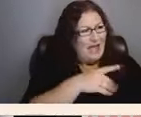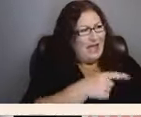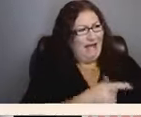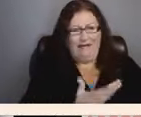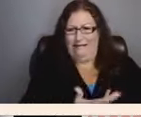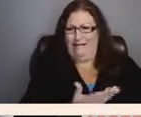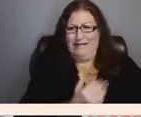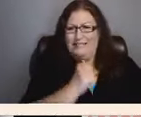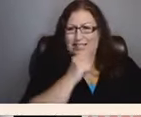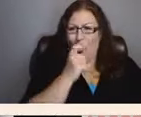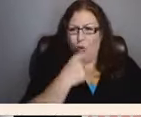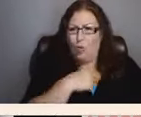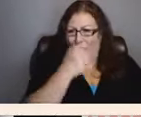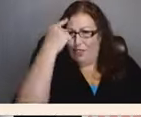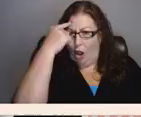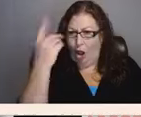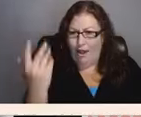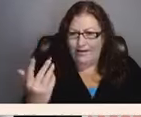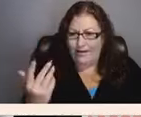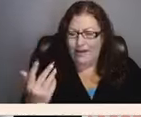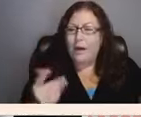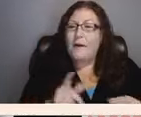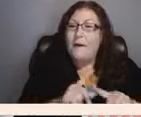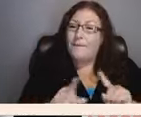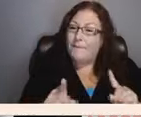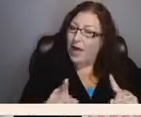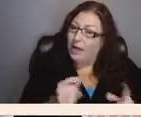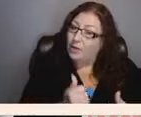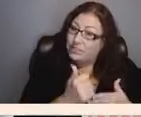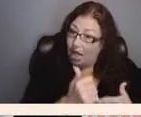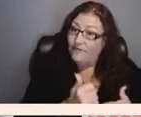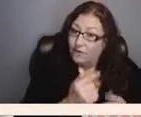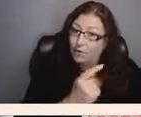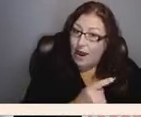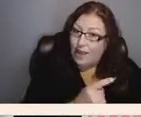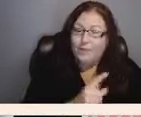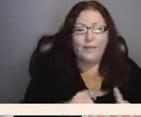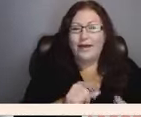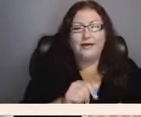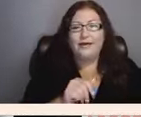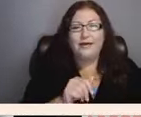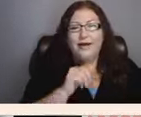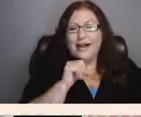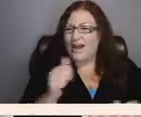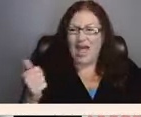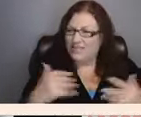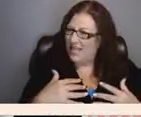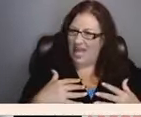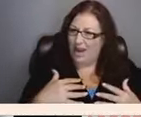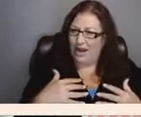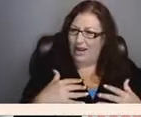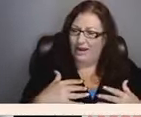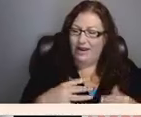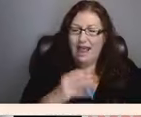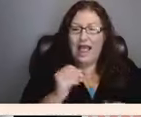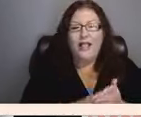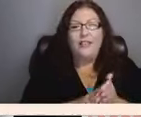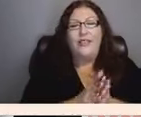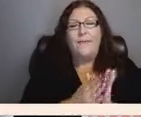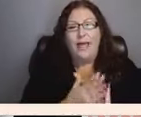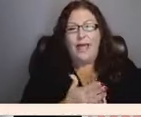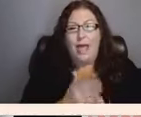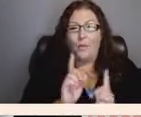thought he was. But he was helpful, right? But not scary. And they became one-on-one with